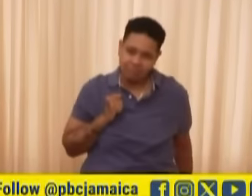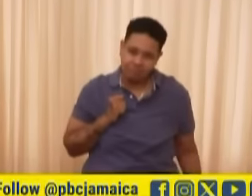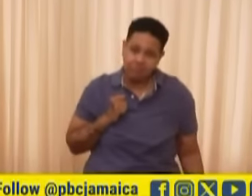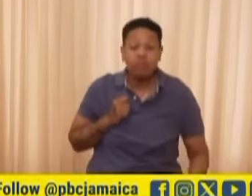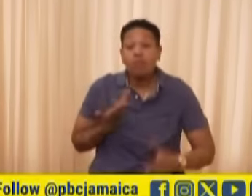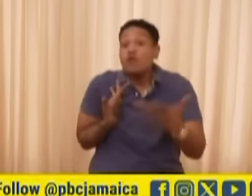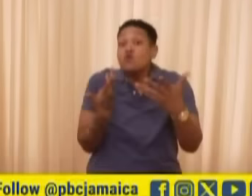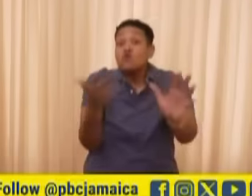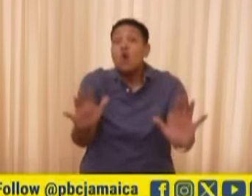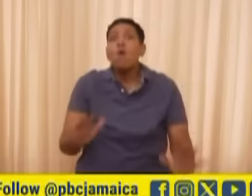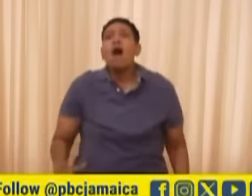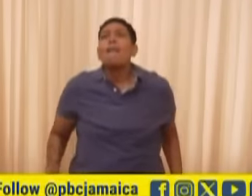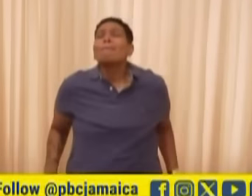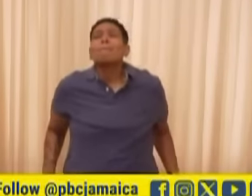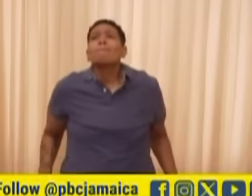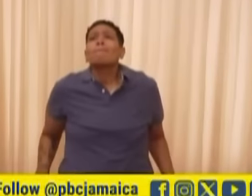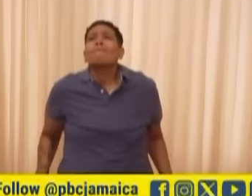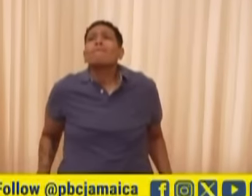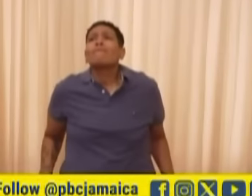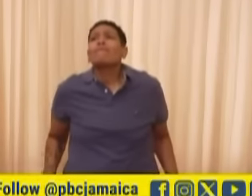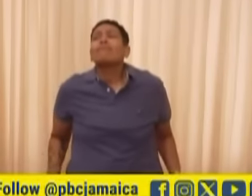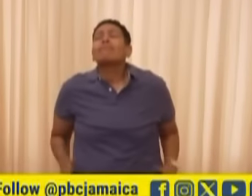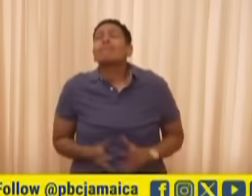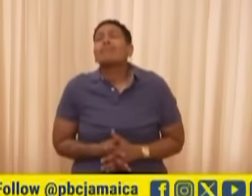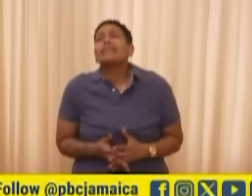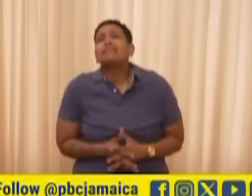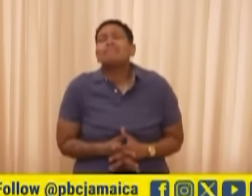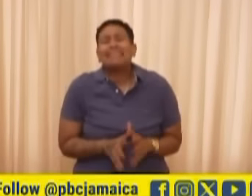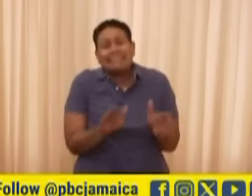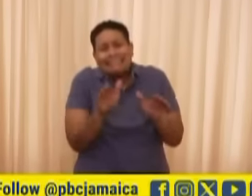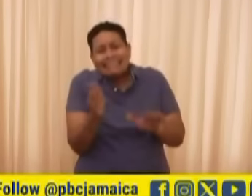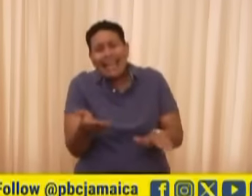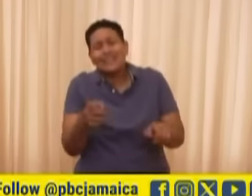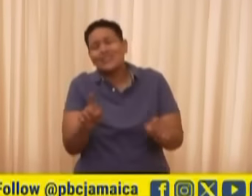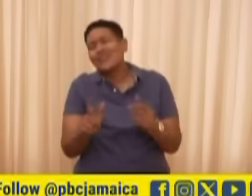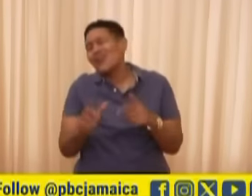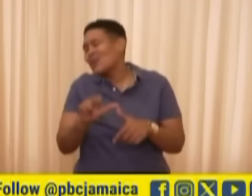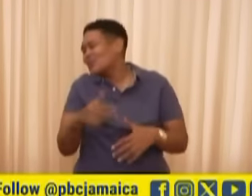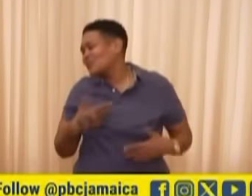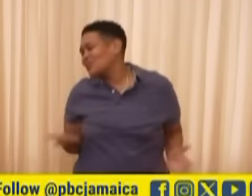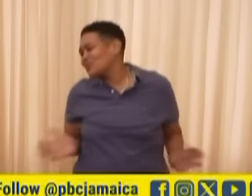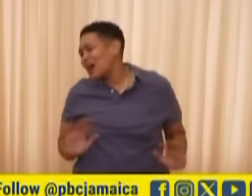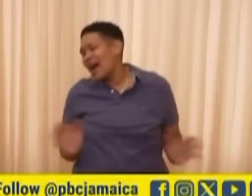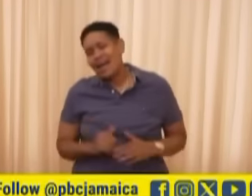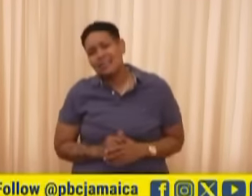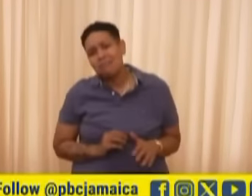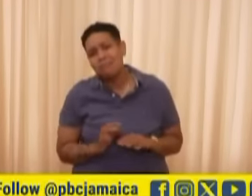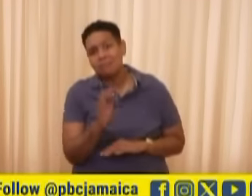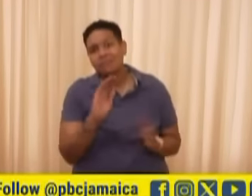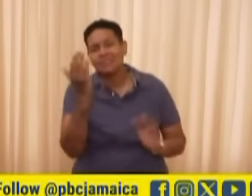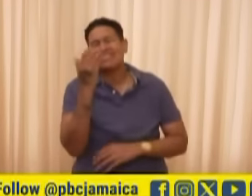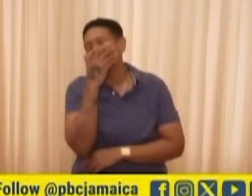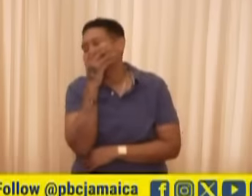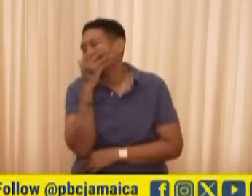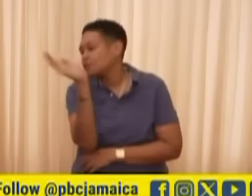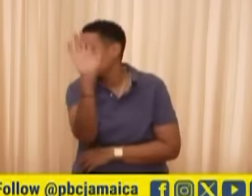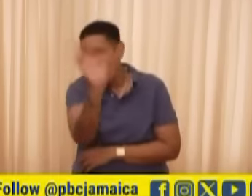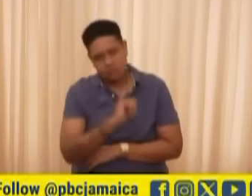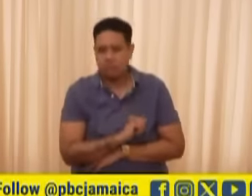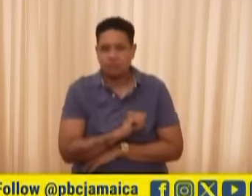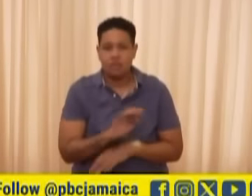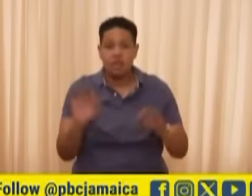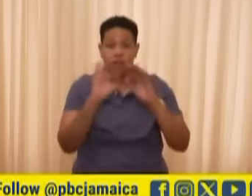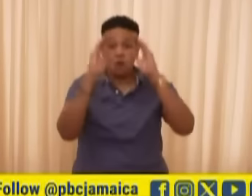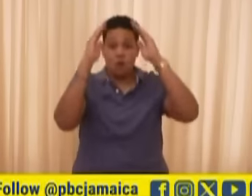We don't want to have any deaths during the hurricane. And an important part of that is to keep